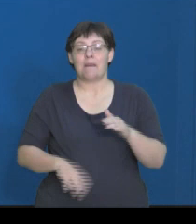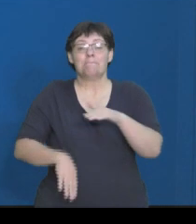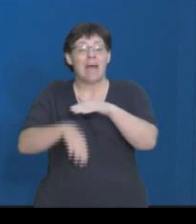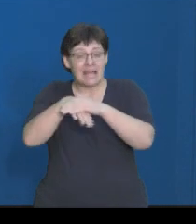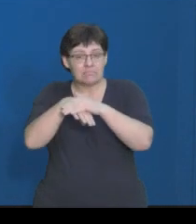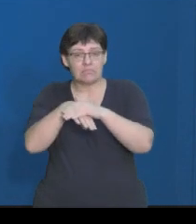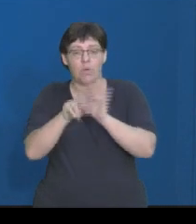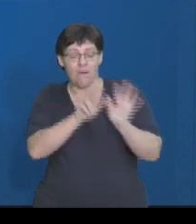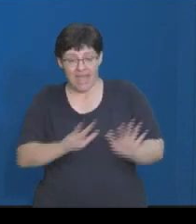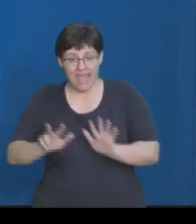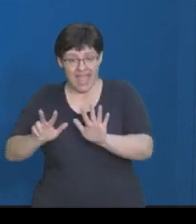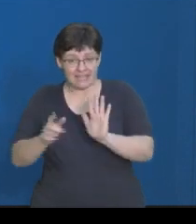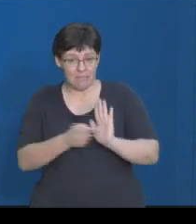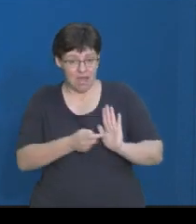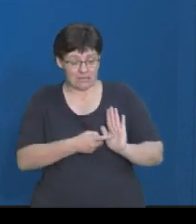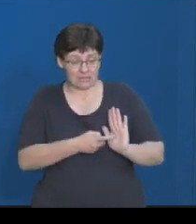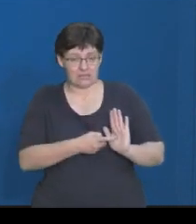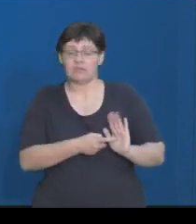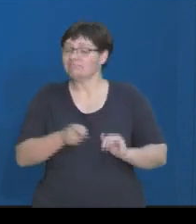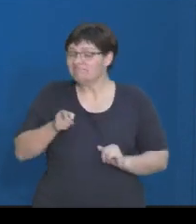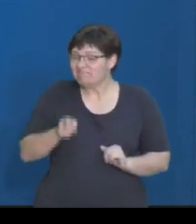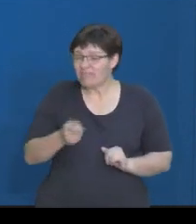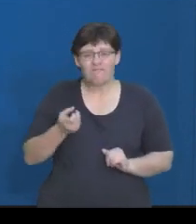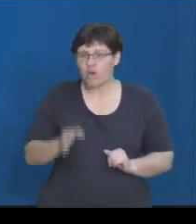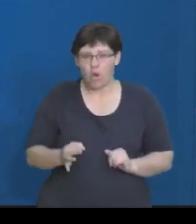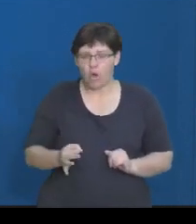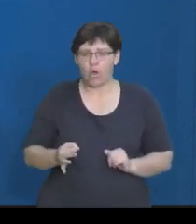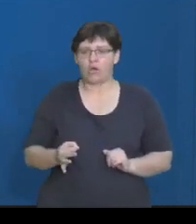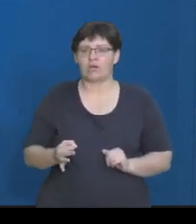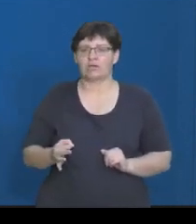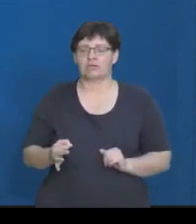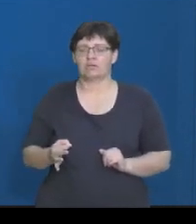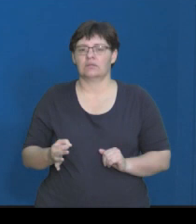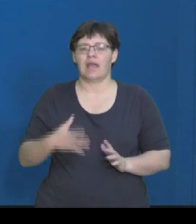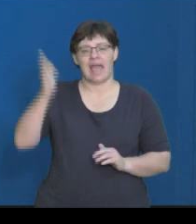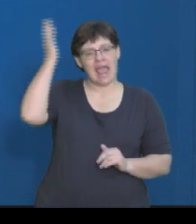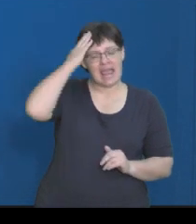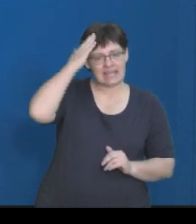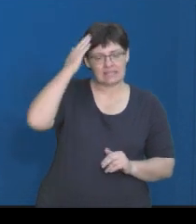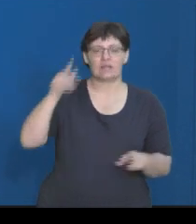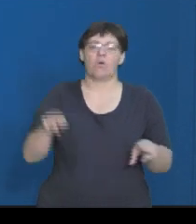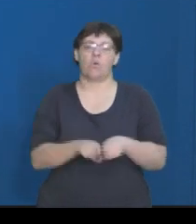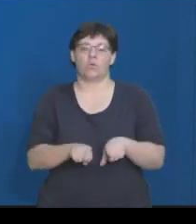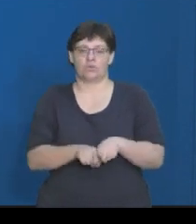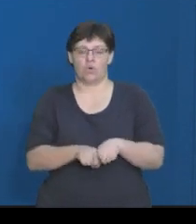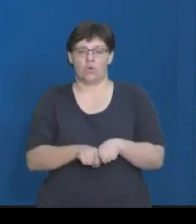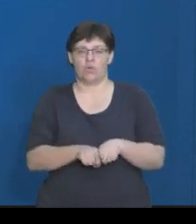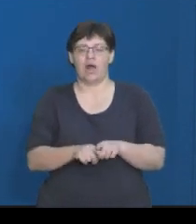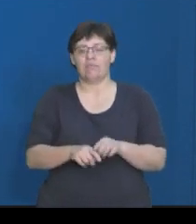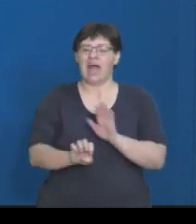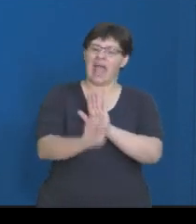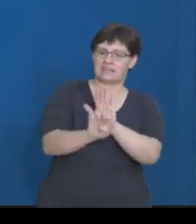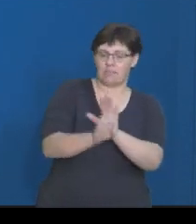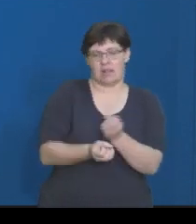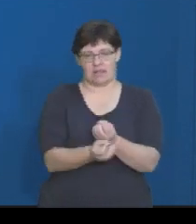of 8. This one, the 8 is for, like I said, headings and also examples that you might